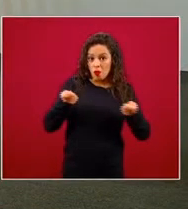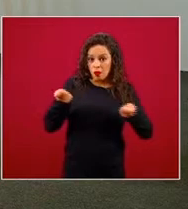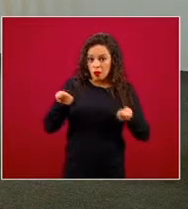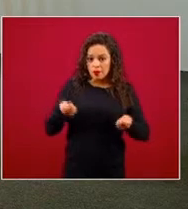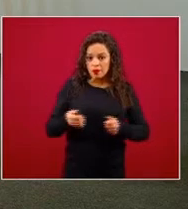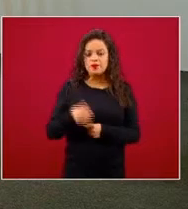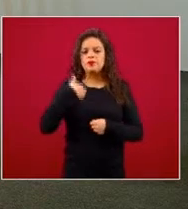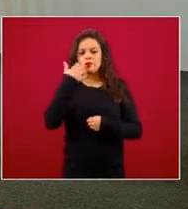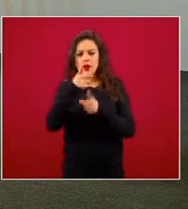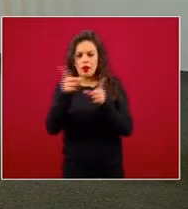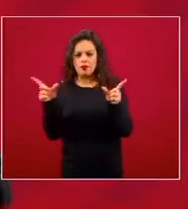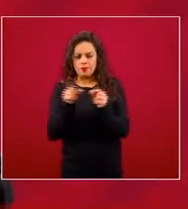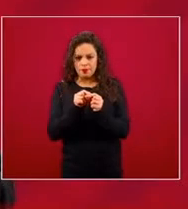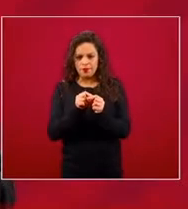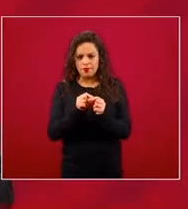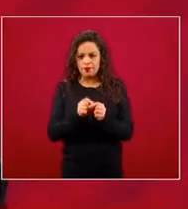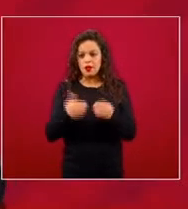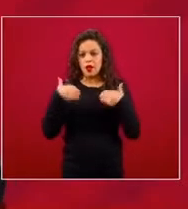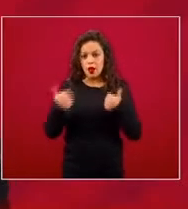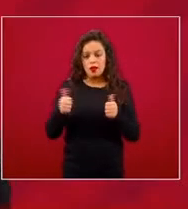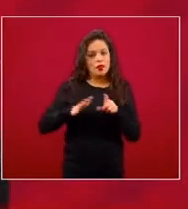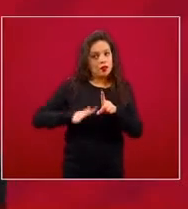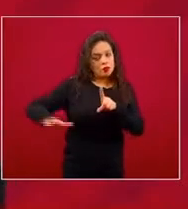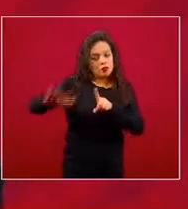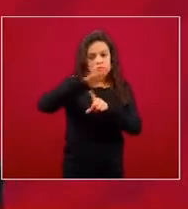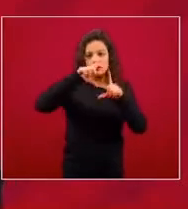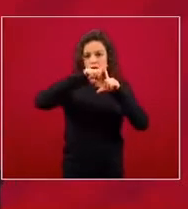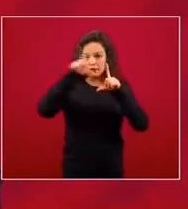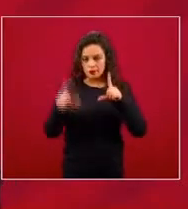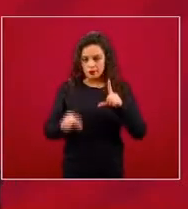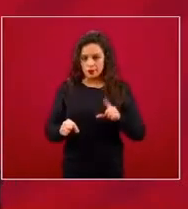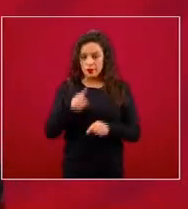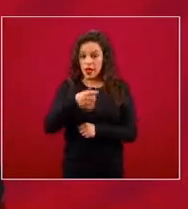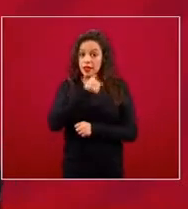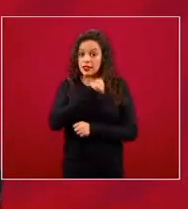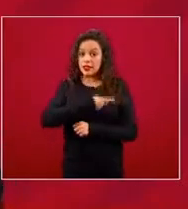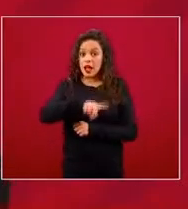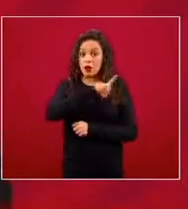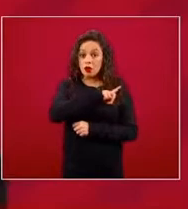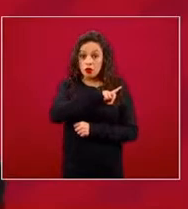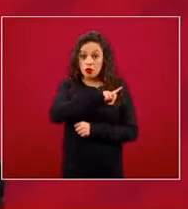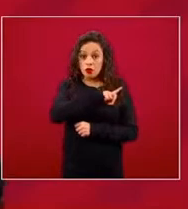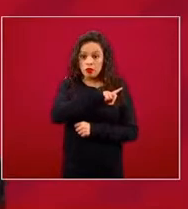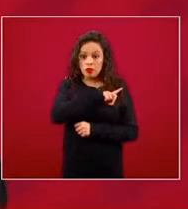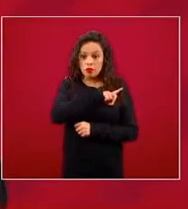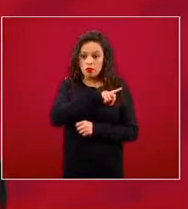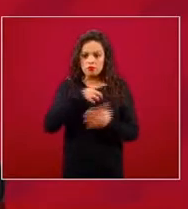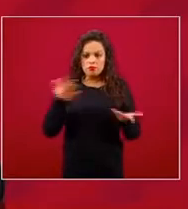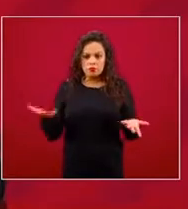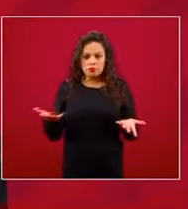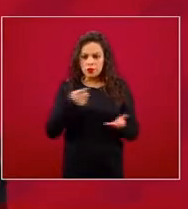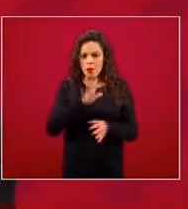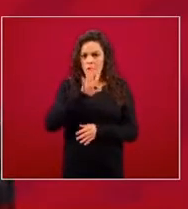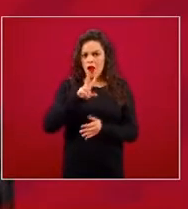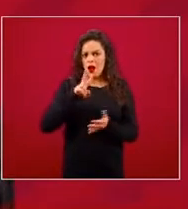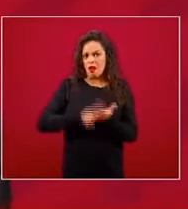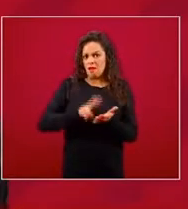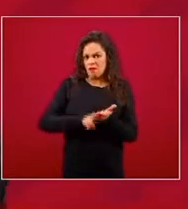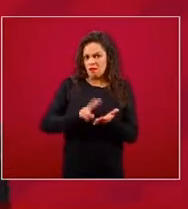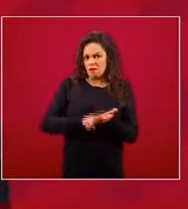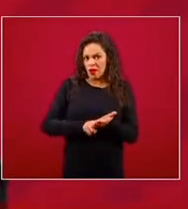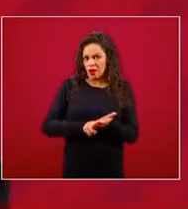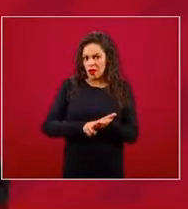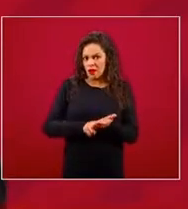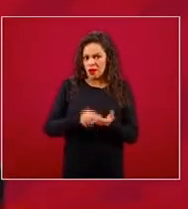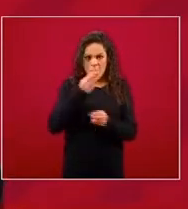guidelines for this. Well, health is not a privilege, it's not a commodity, it's your human right, and